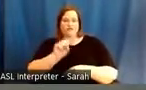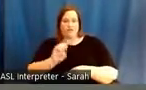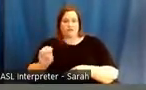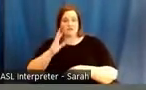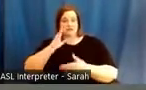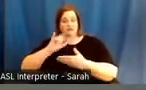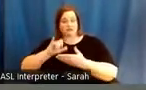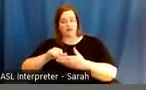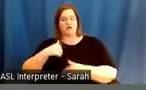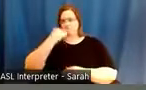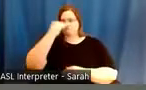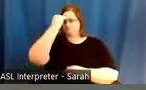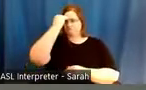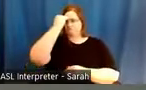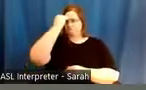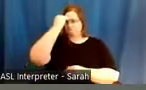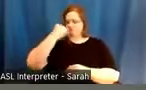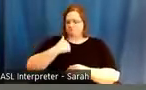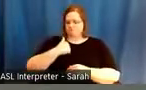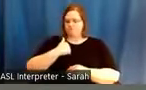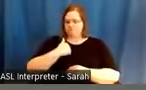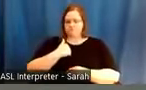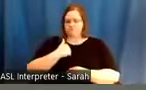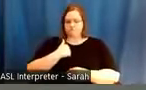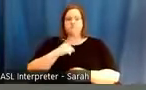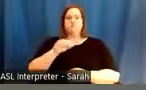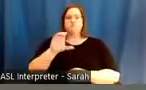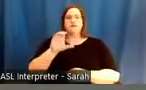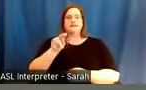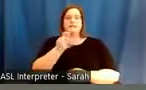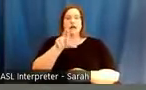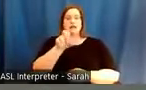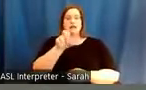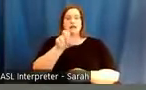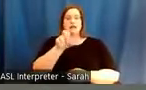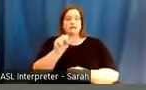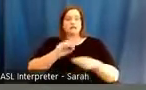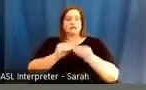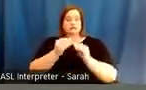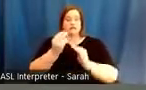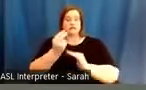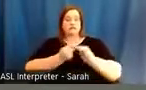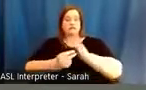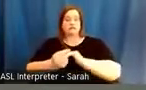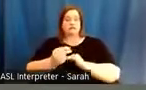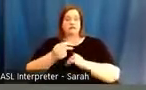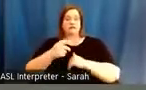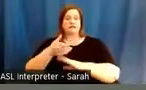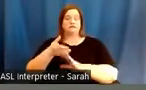that, I'm aware that the census prediction is by the year 2030,